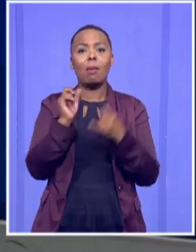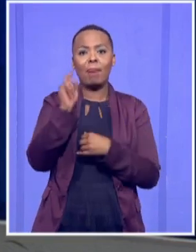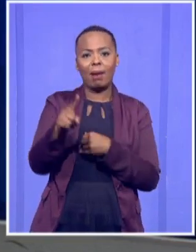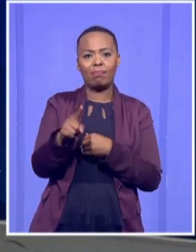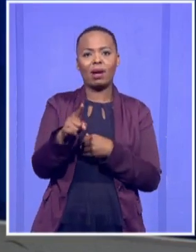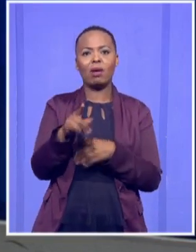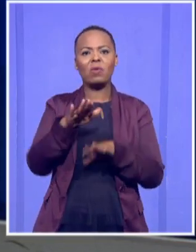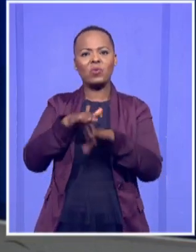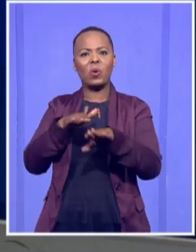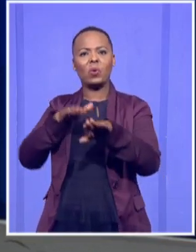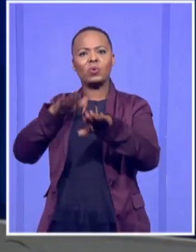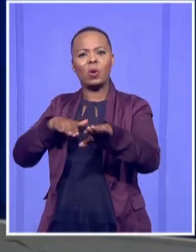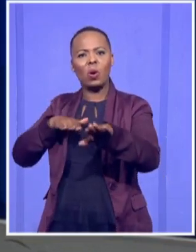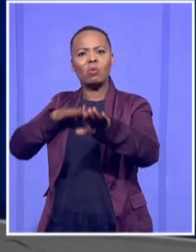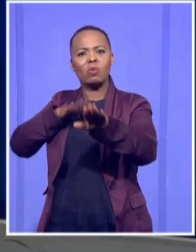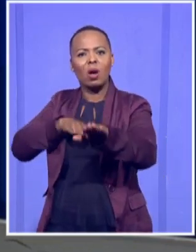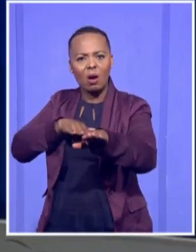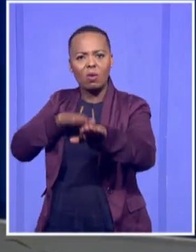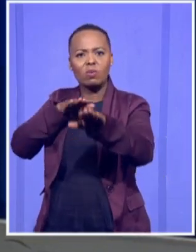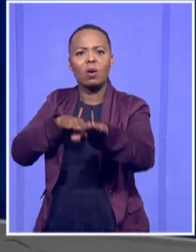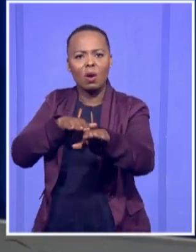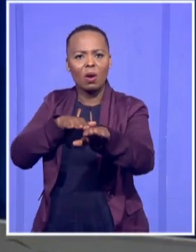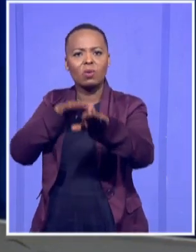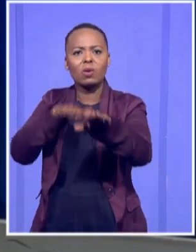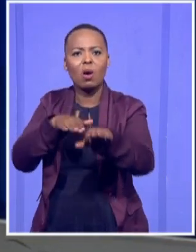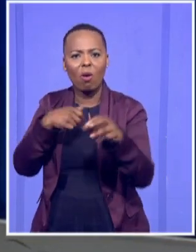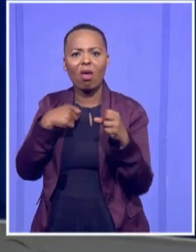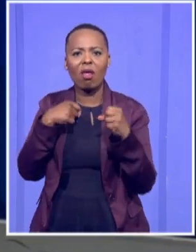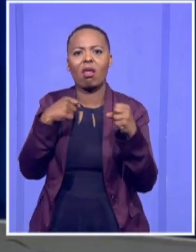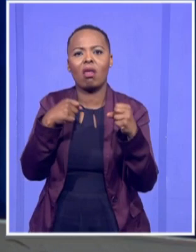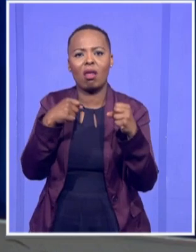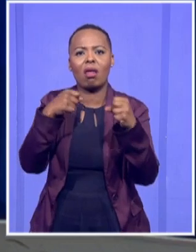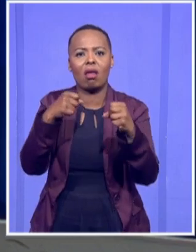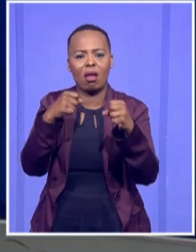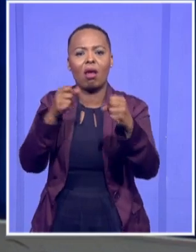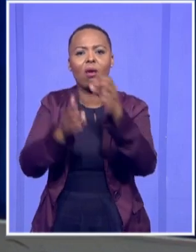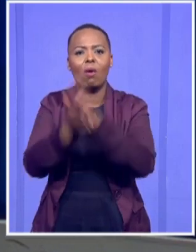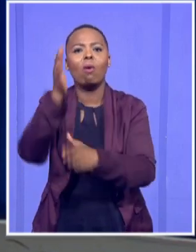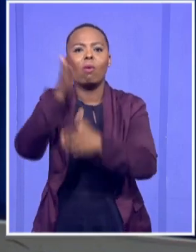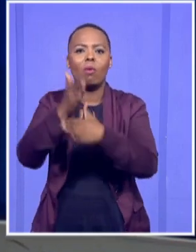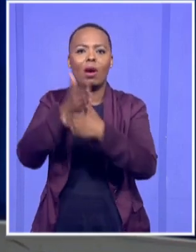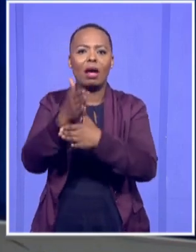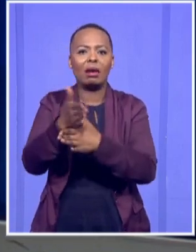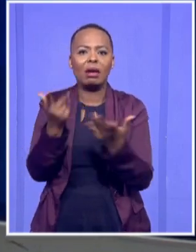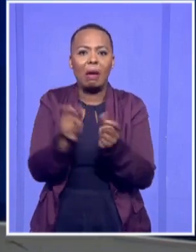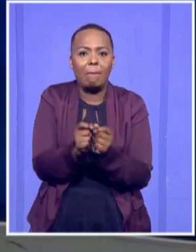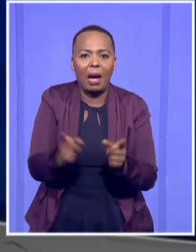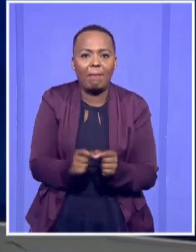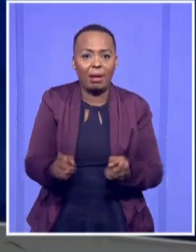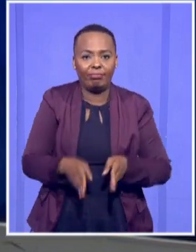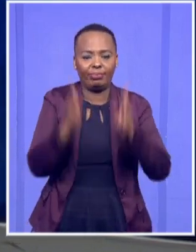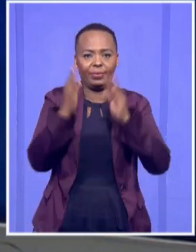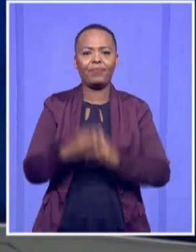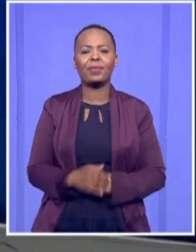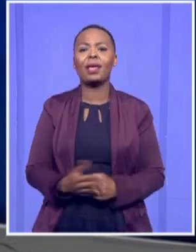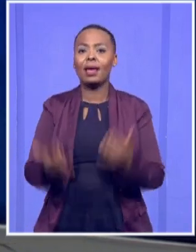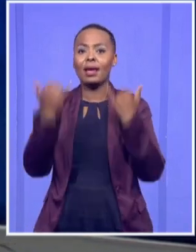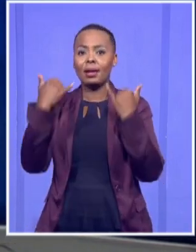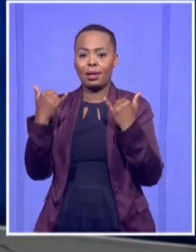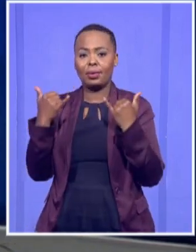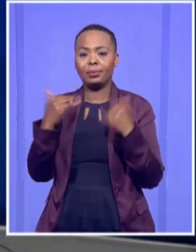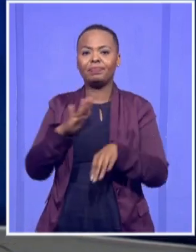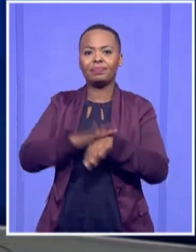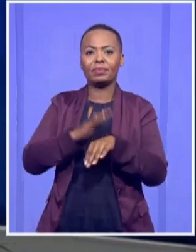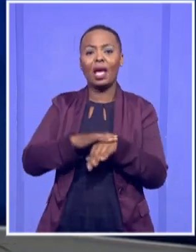slow-moving traffic as people rush to and from work. Let's explore this issue now of potholes around the country, especially during this